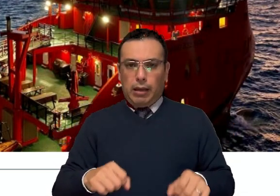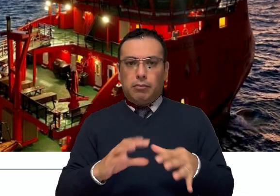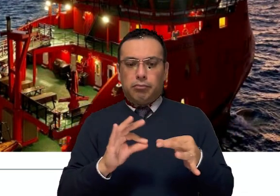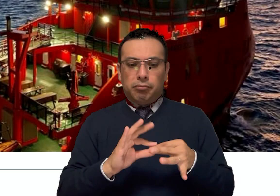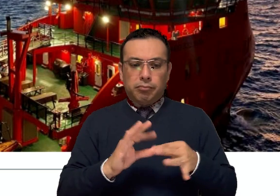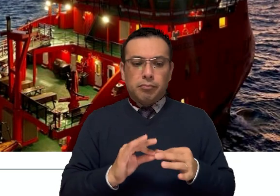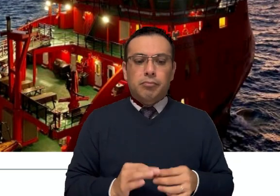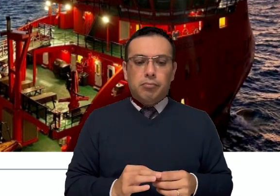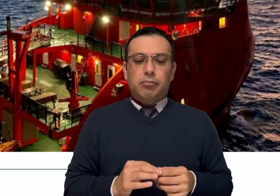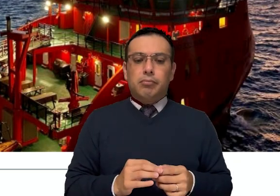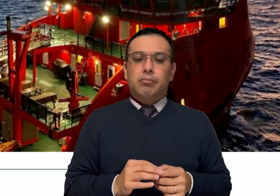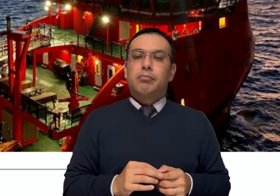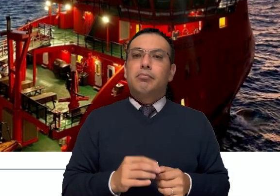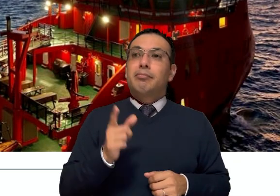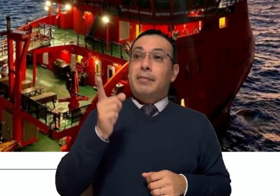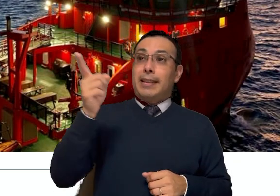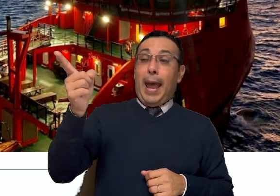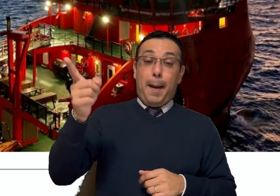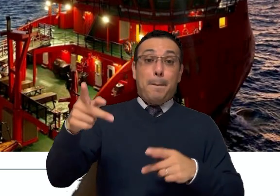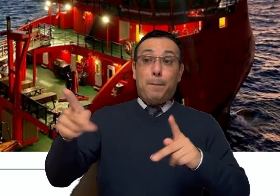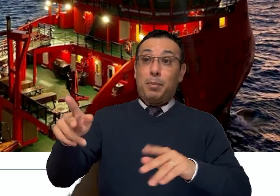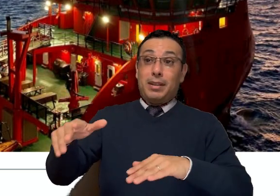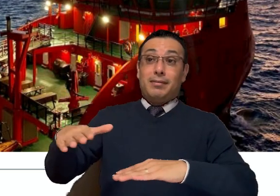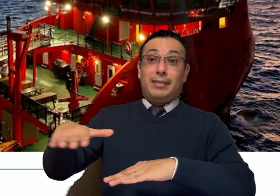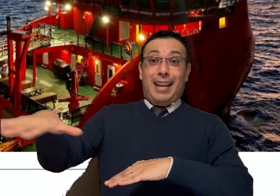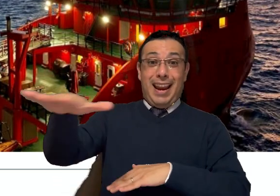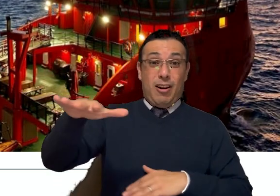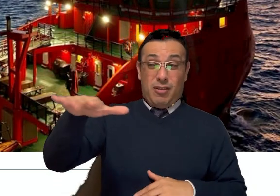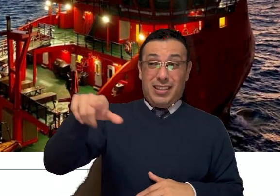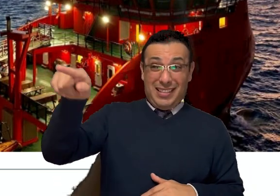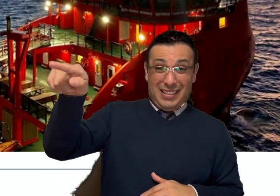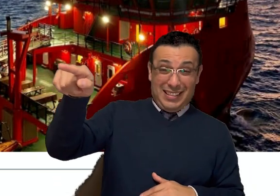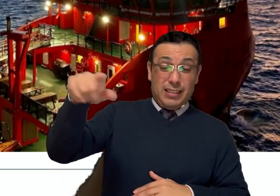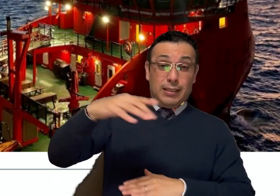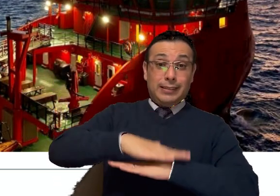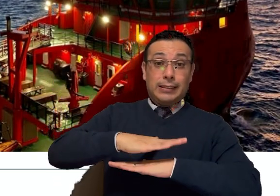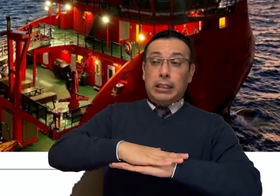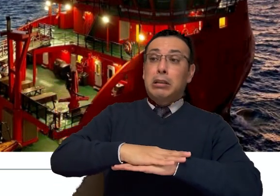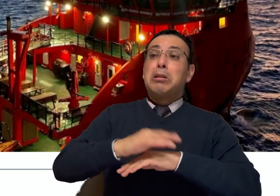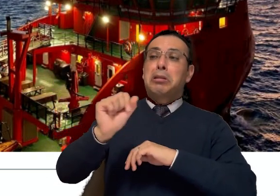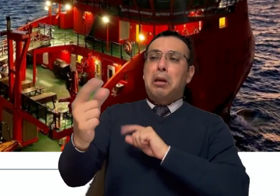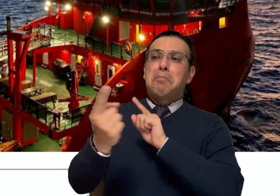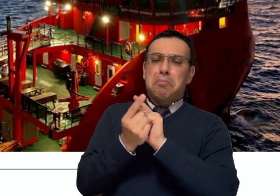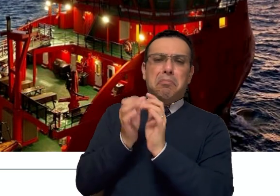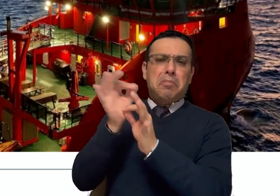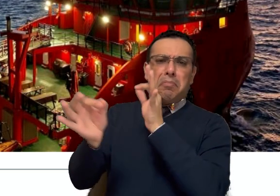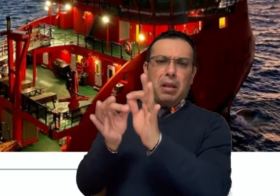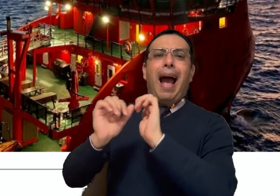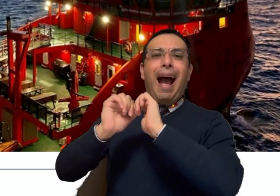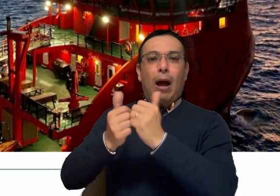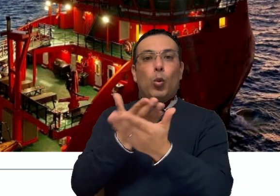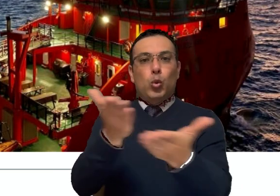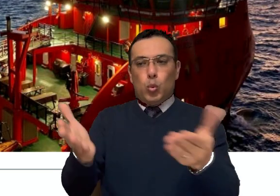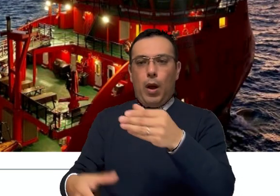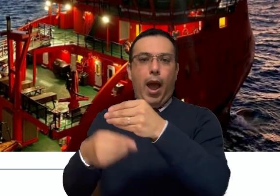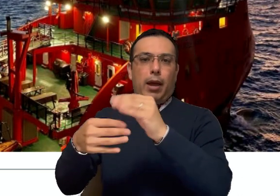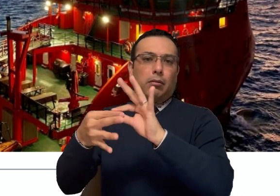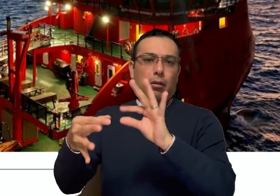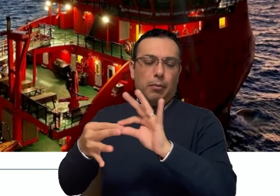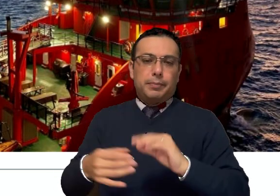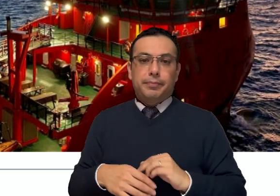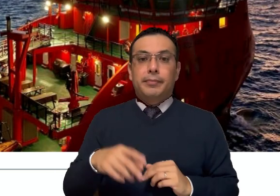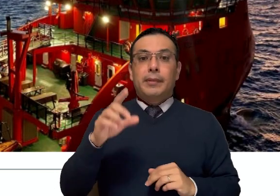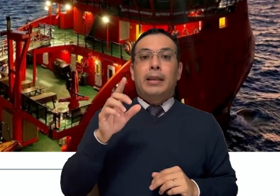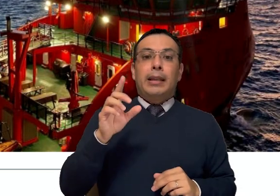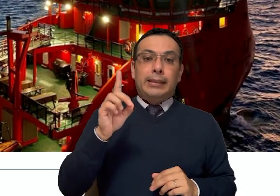area that it can kind of go through the steps for how the public can provide comment. The DIS covers all aspects of the project and